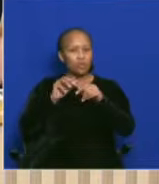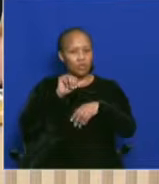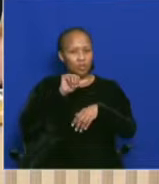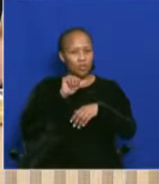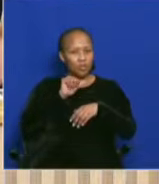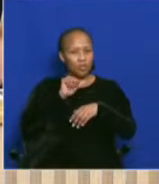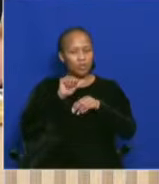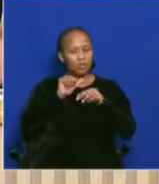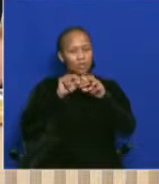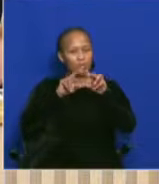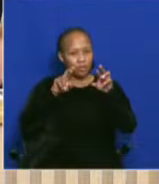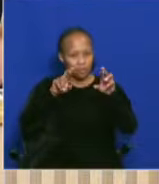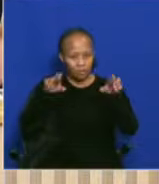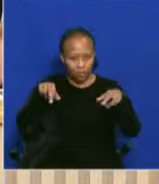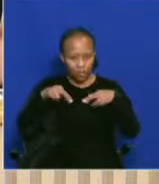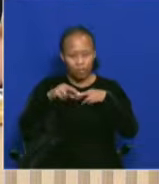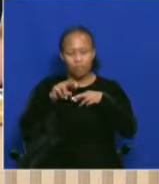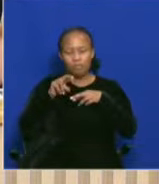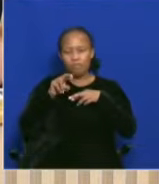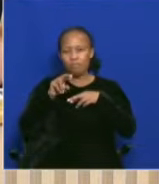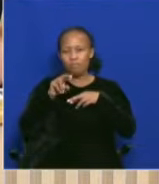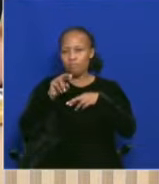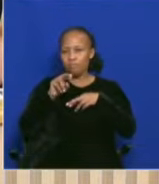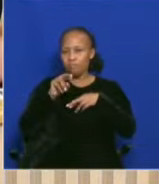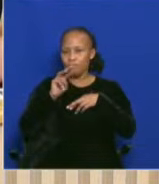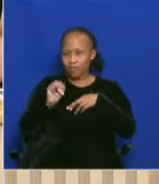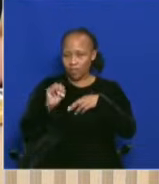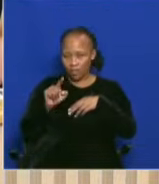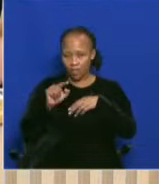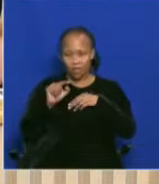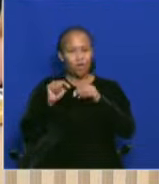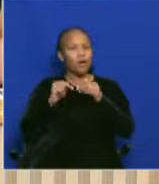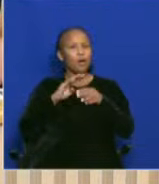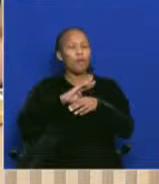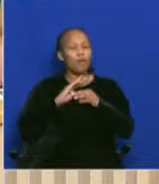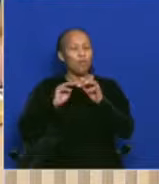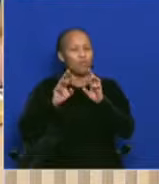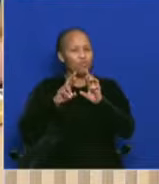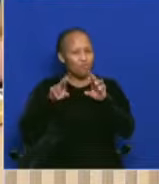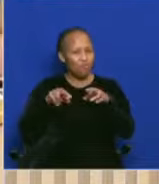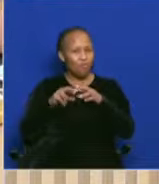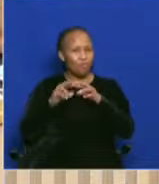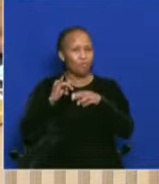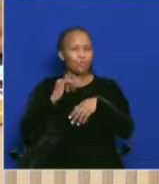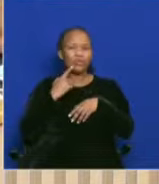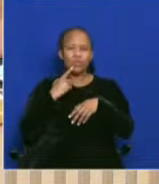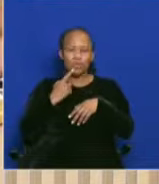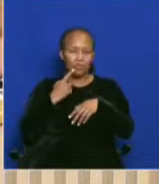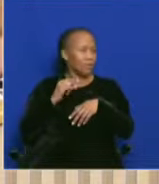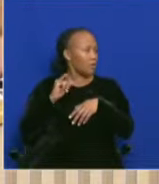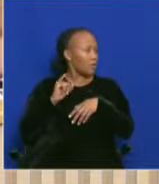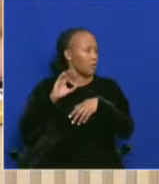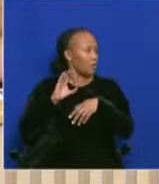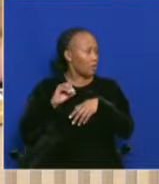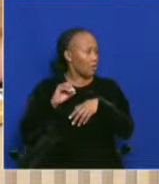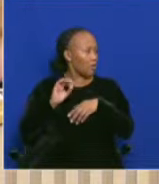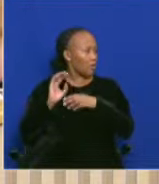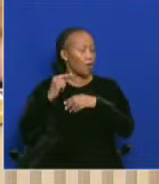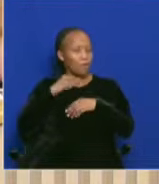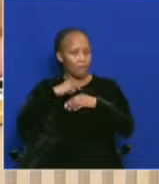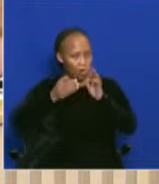boardrooms. And then he says, can we meet you at 2, golf, and then on my way back home now. And the